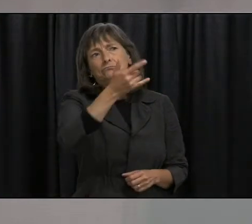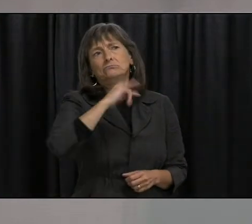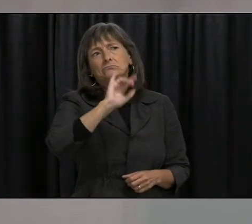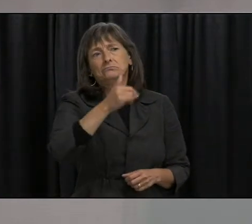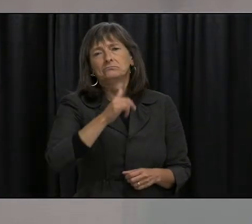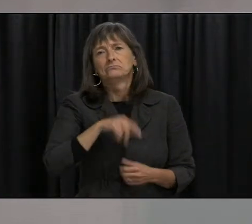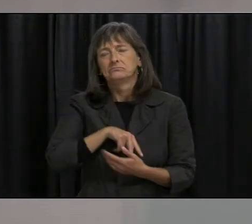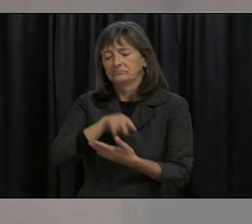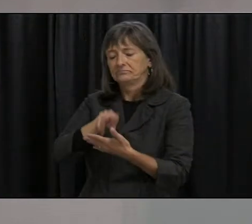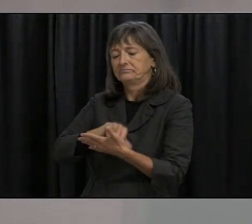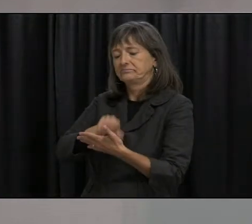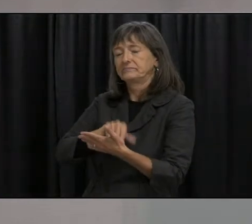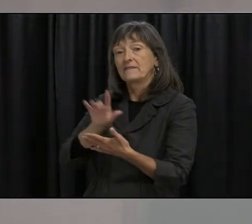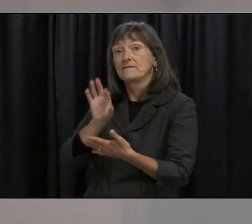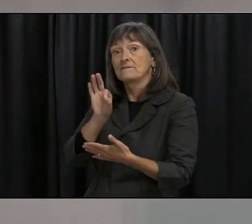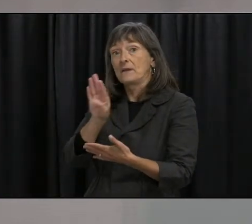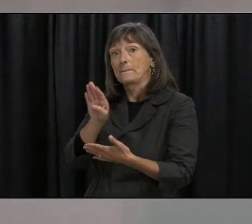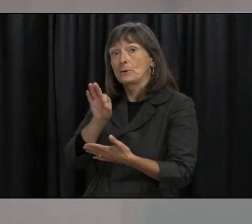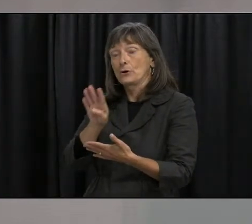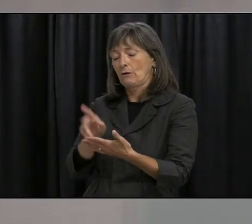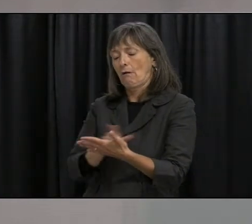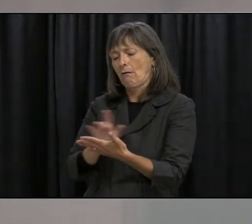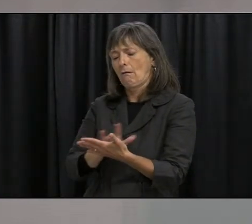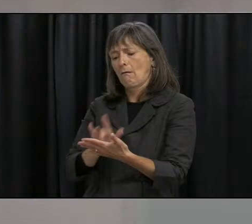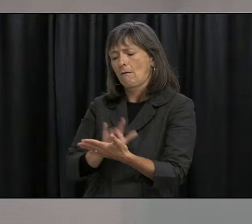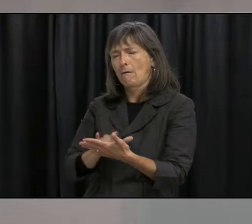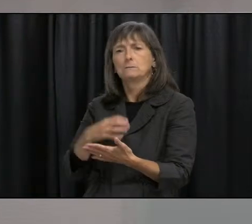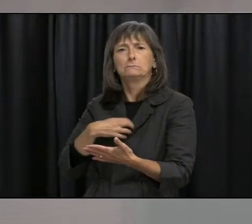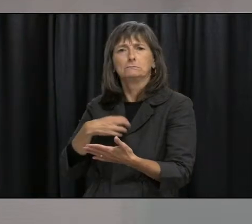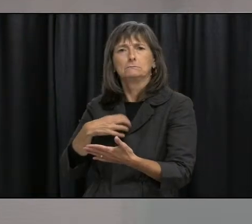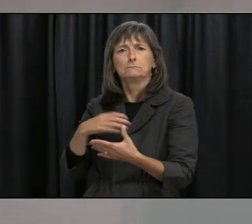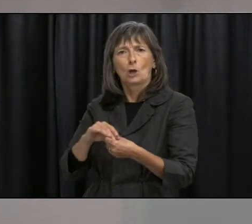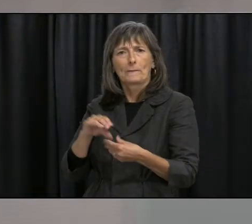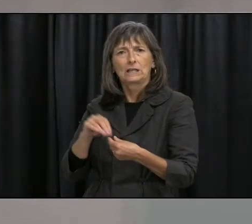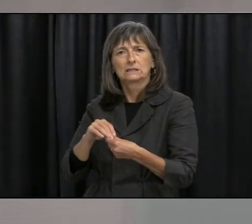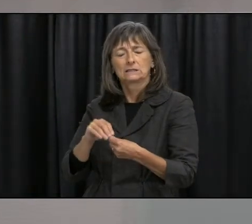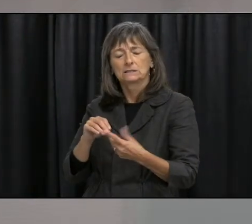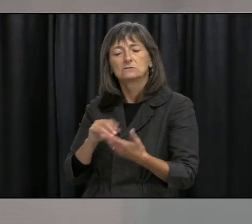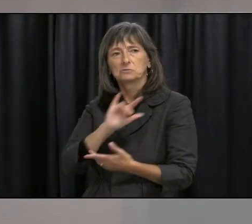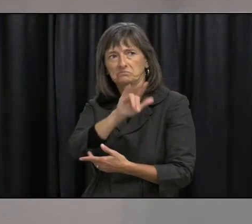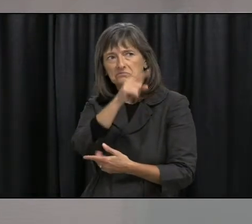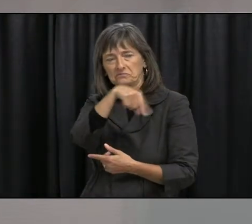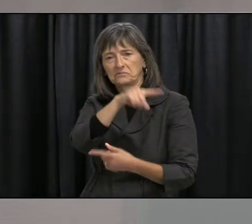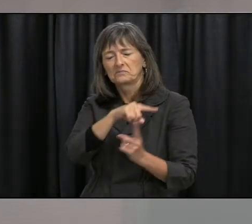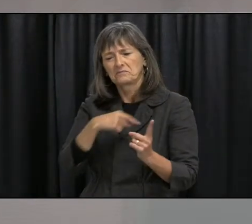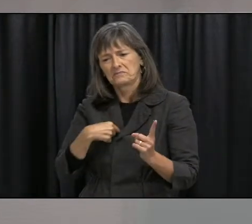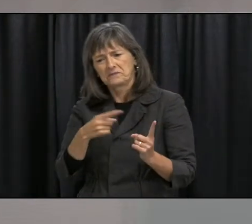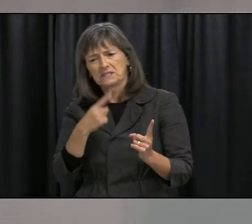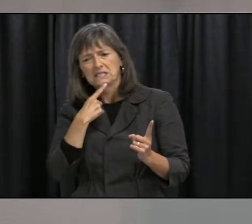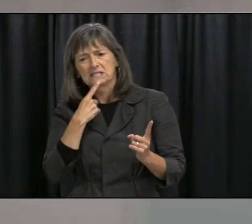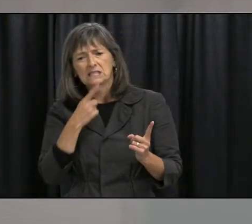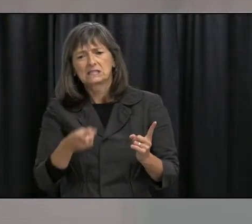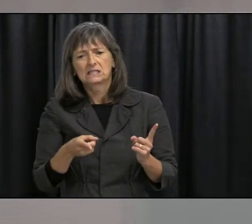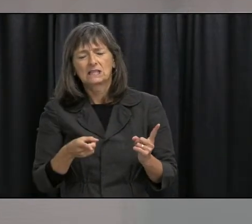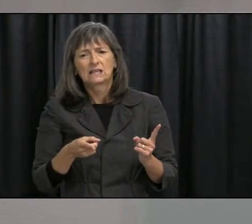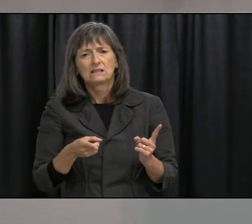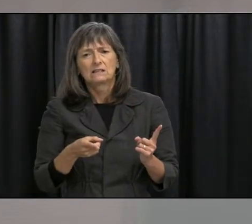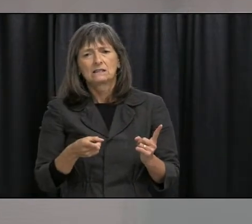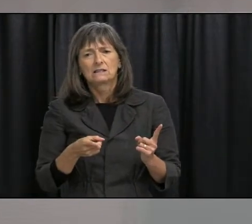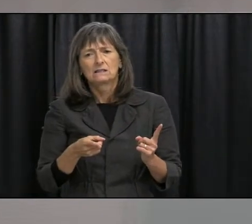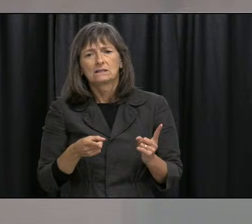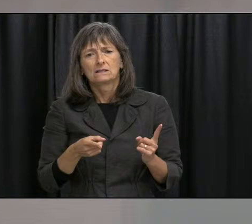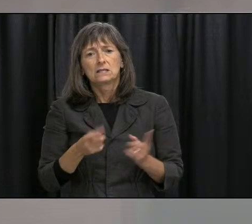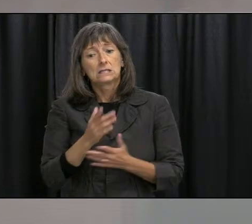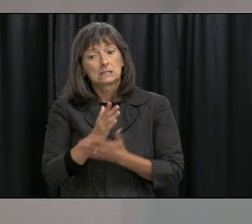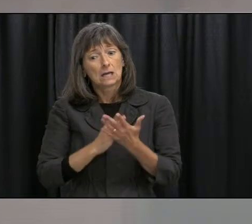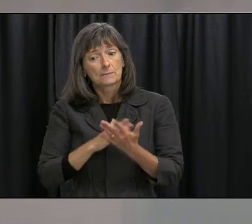Facebook. They've been waiting for today's announcement, but I'm reading that a lot of people are no better off with today's announcement. Some of them who are